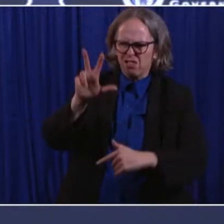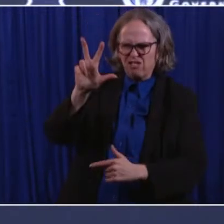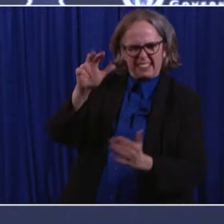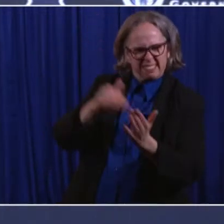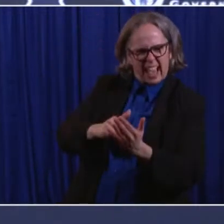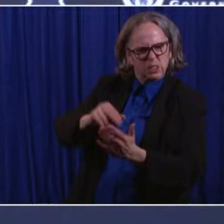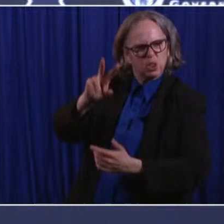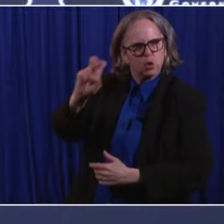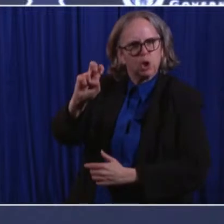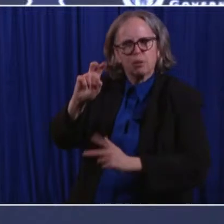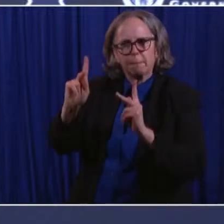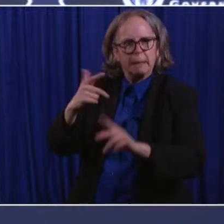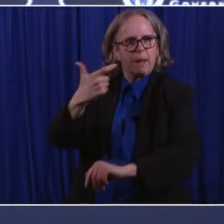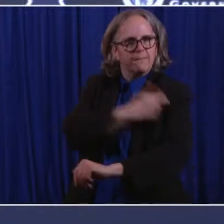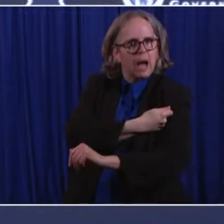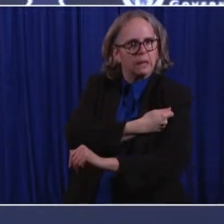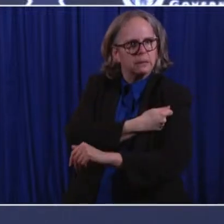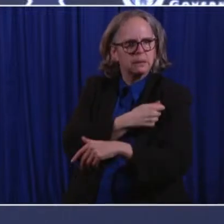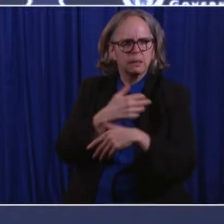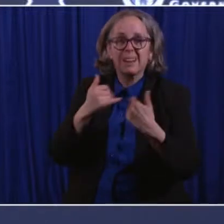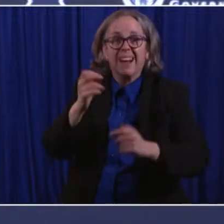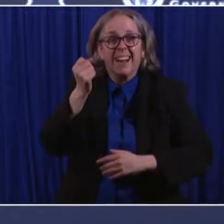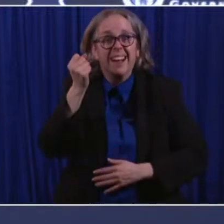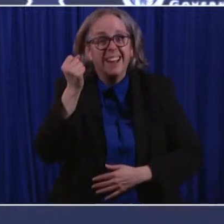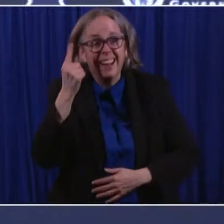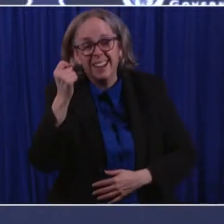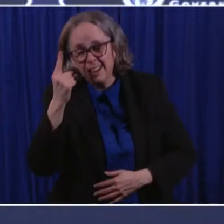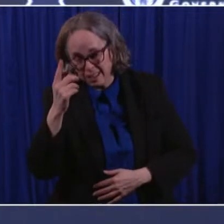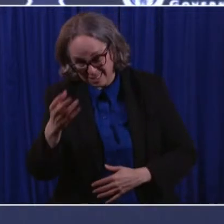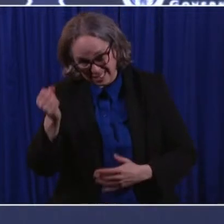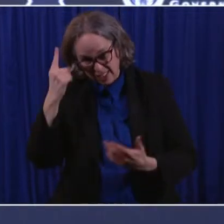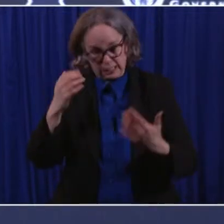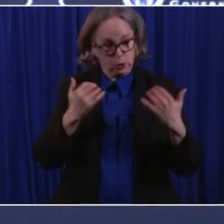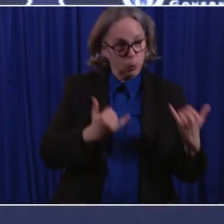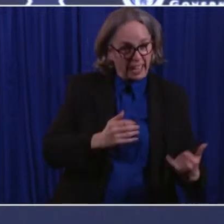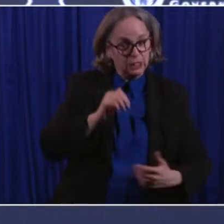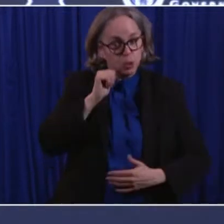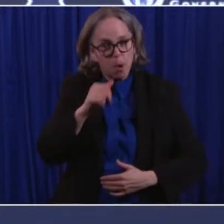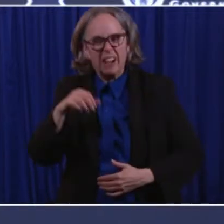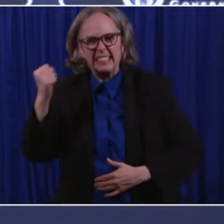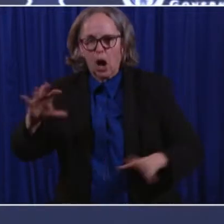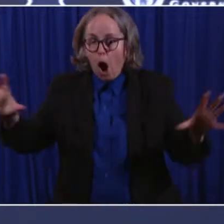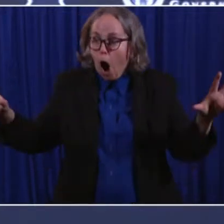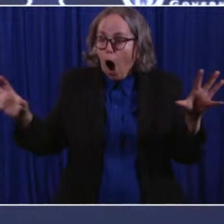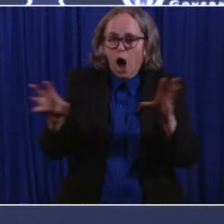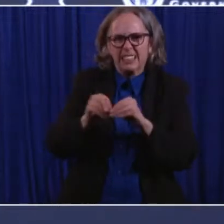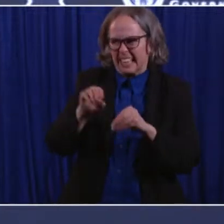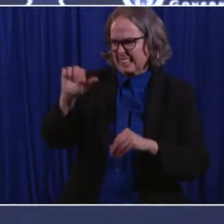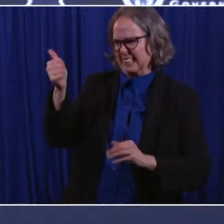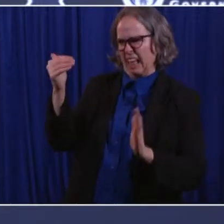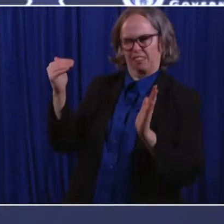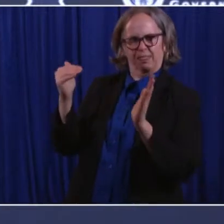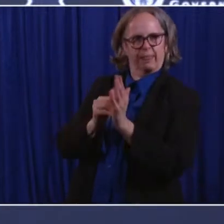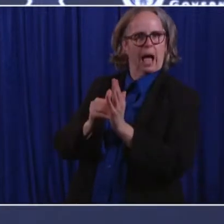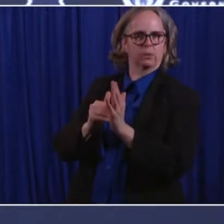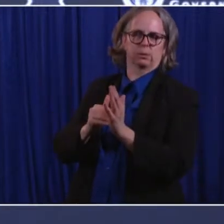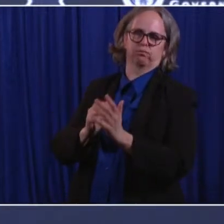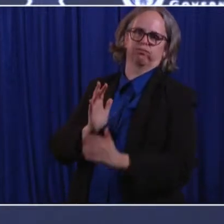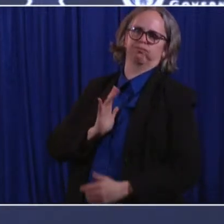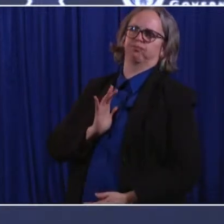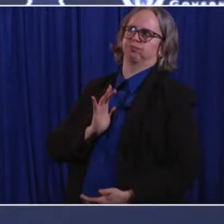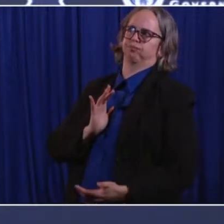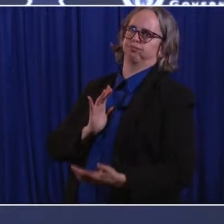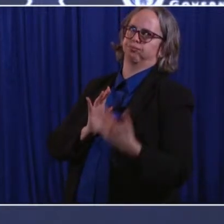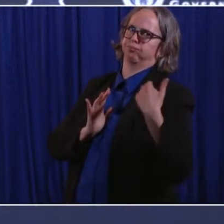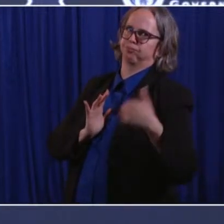be 10,000 doses. And Fran and I, as we talked to people were just so very happy